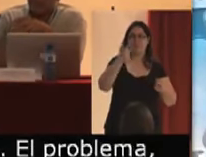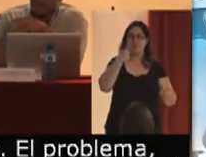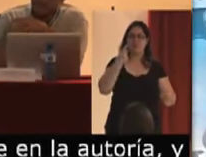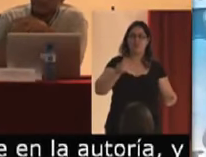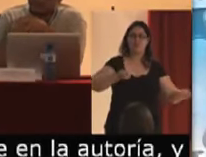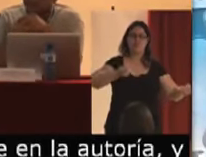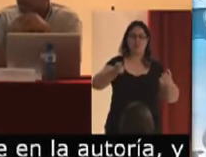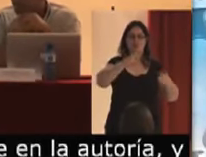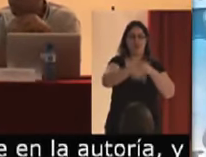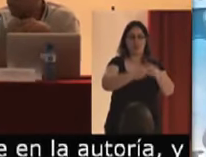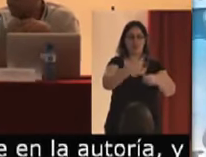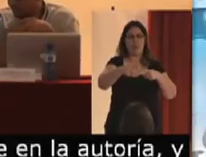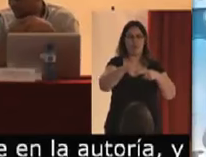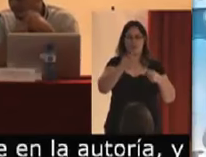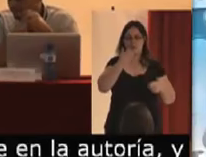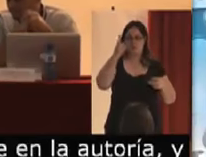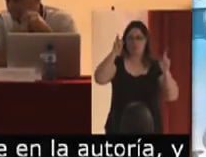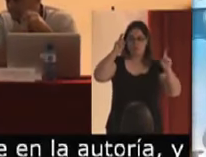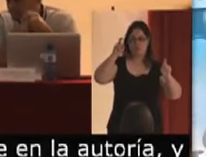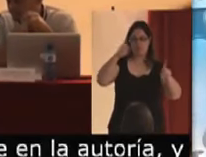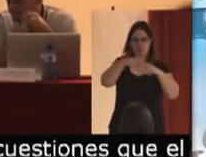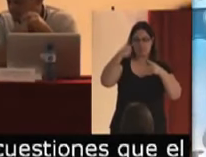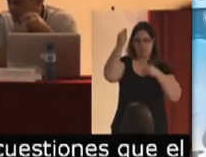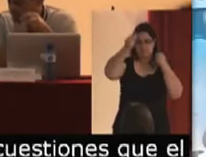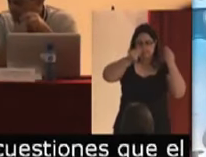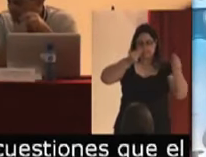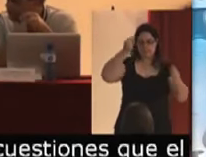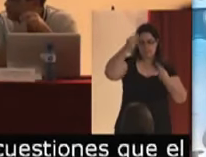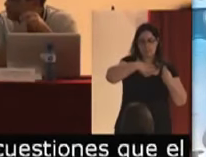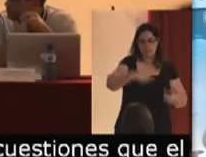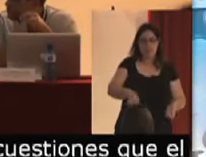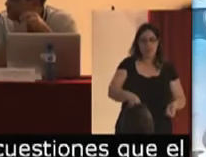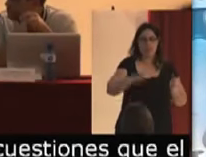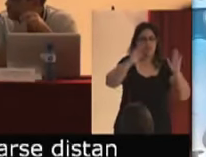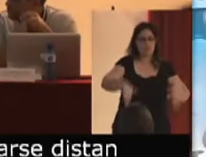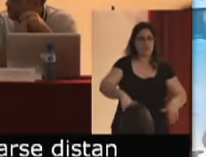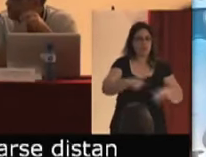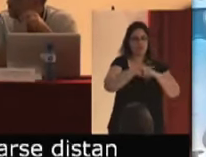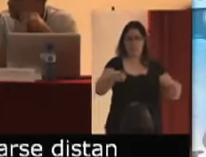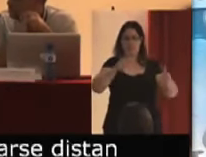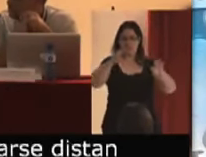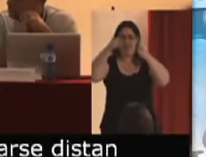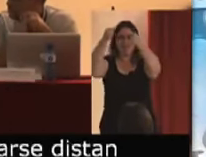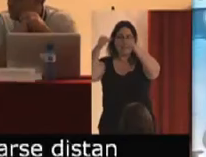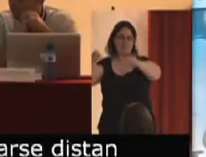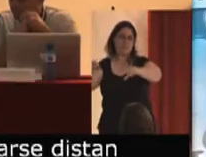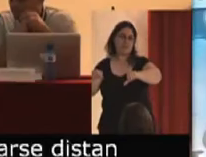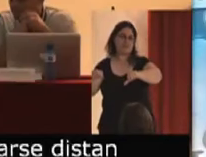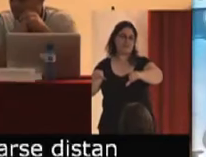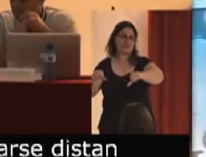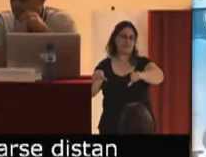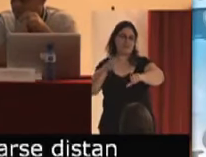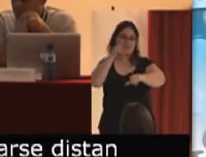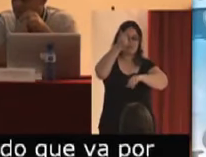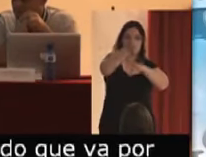authorship. And I see that the questions that are posed by the professors are very far